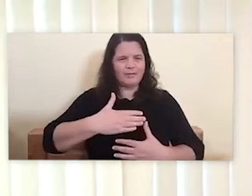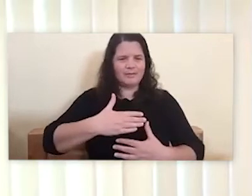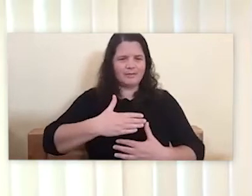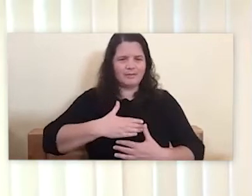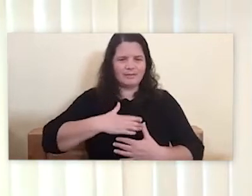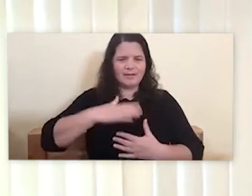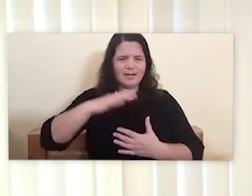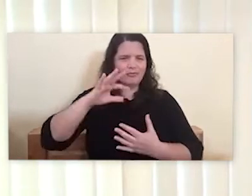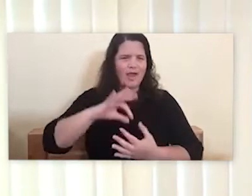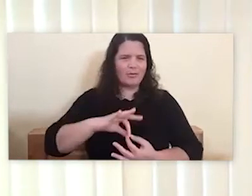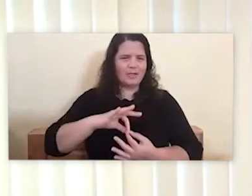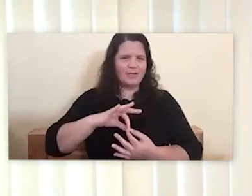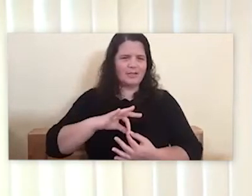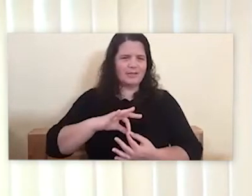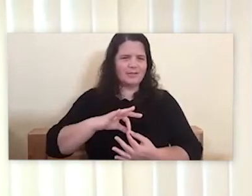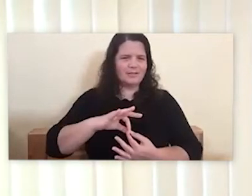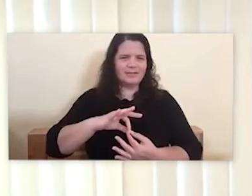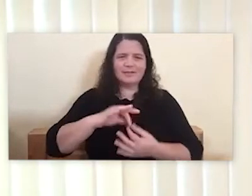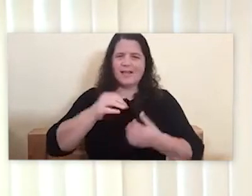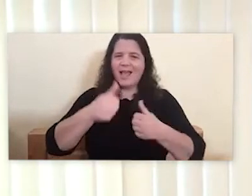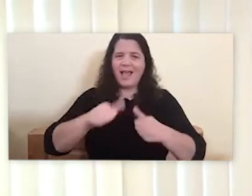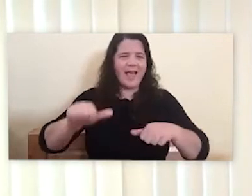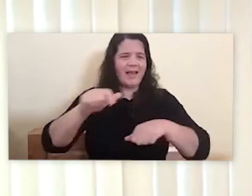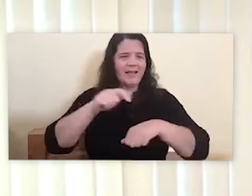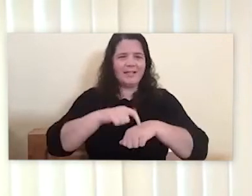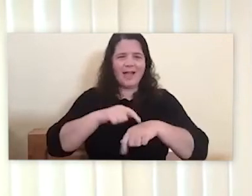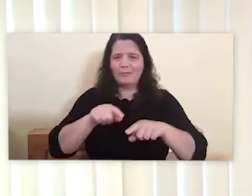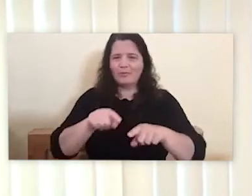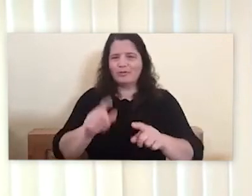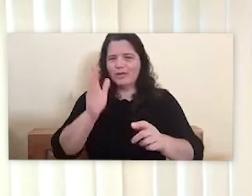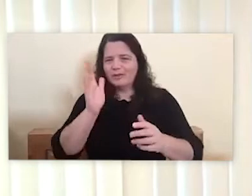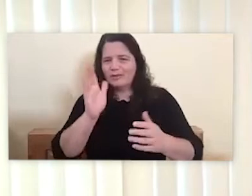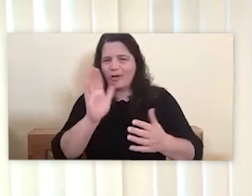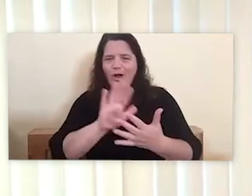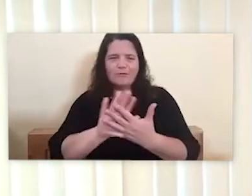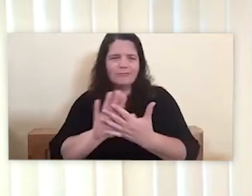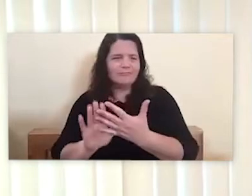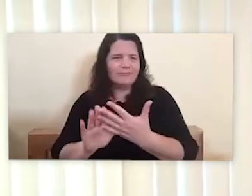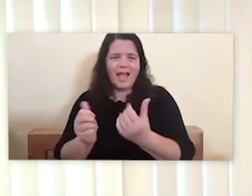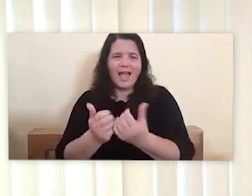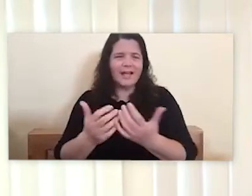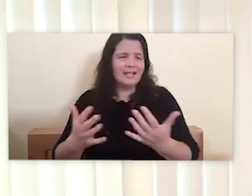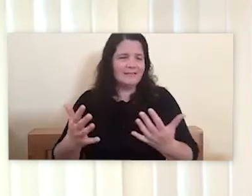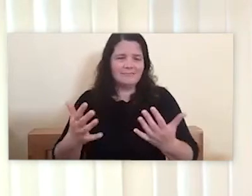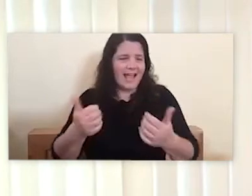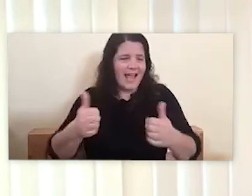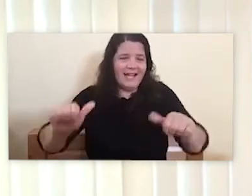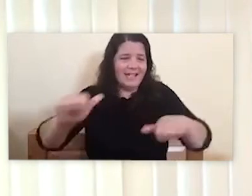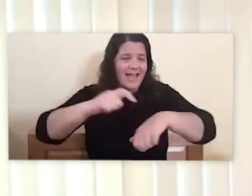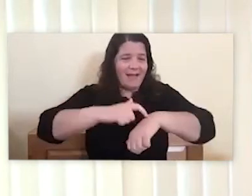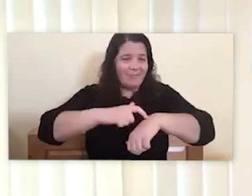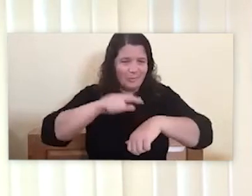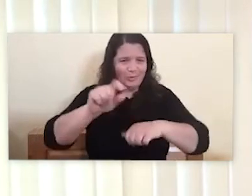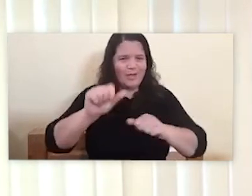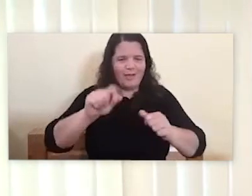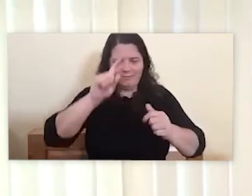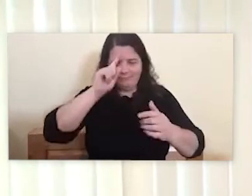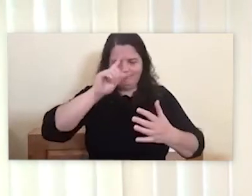any time you'd like during our time together. Perhaps right now, sensing not only